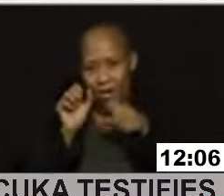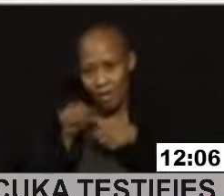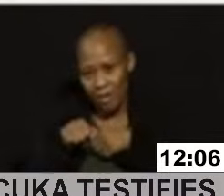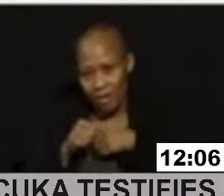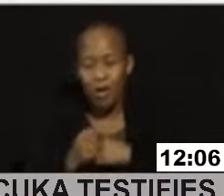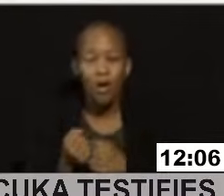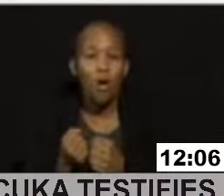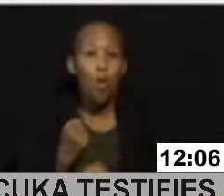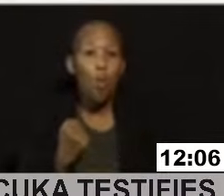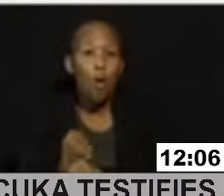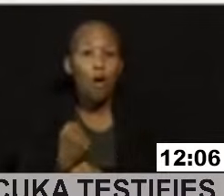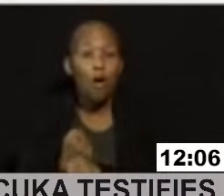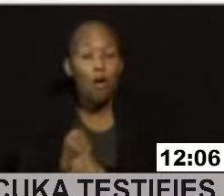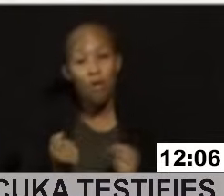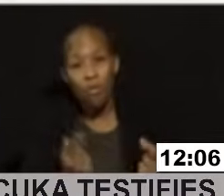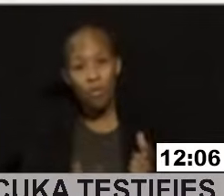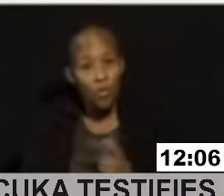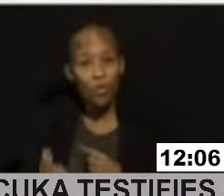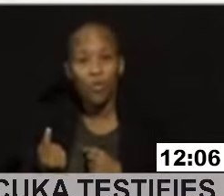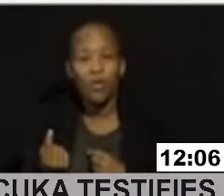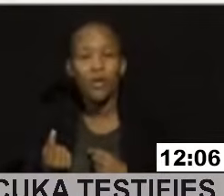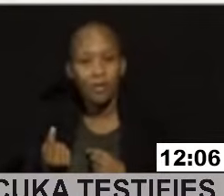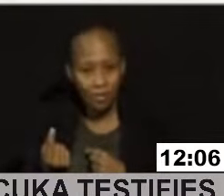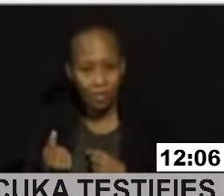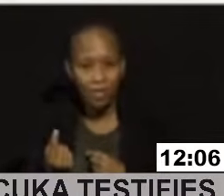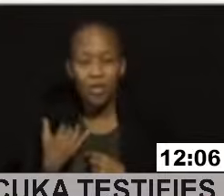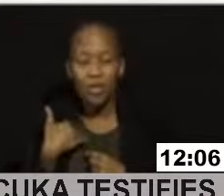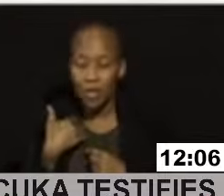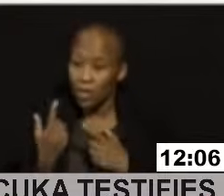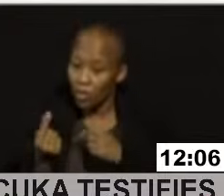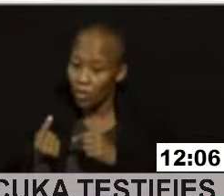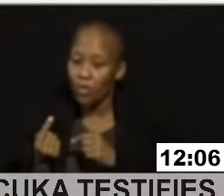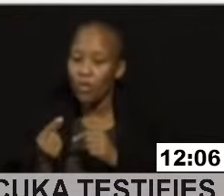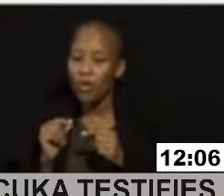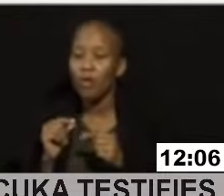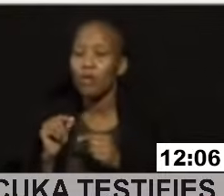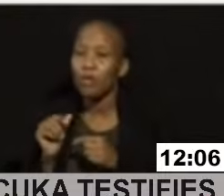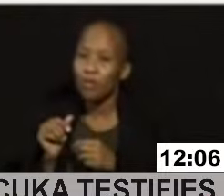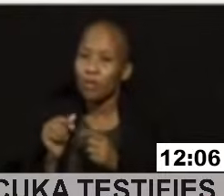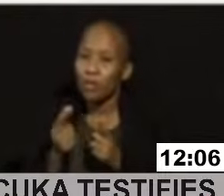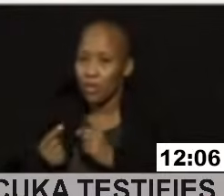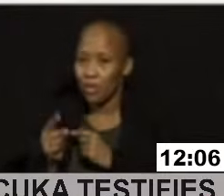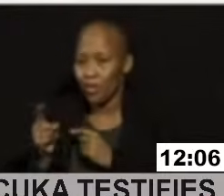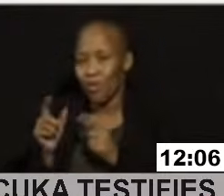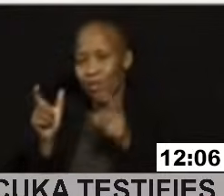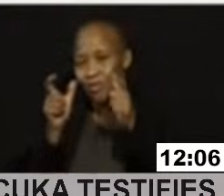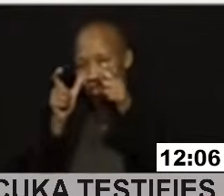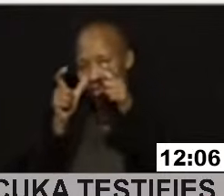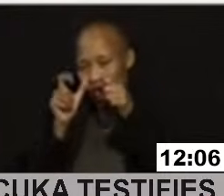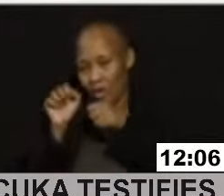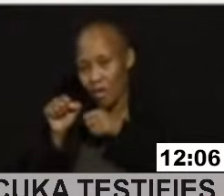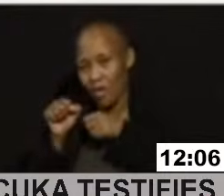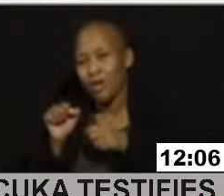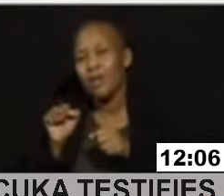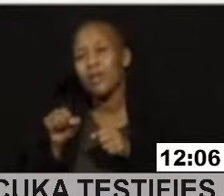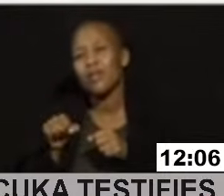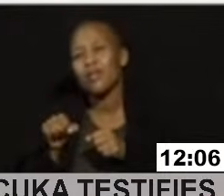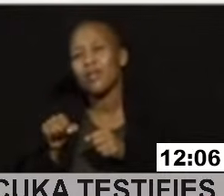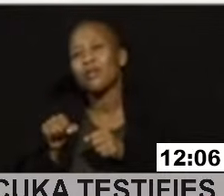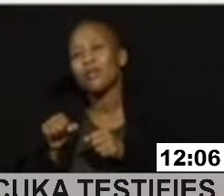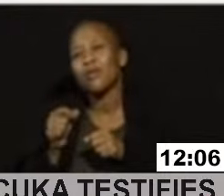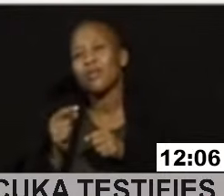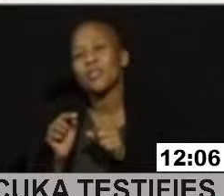work that they were doing there. They took it back into the Scorpions. It's the first time that I hear that we didn't succeed with our work.